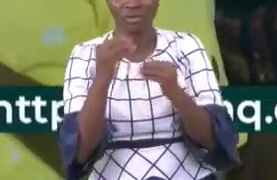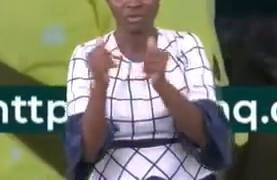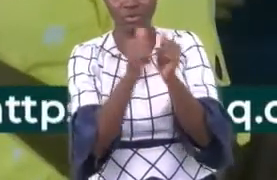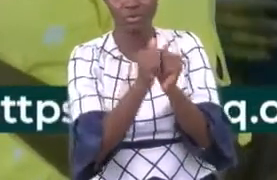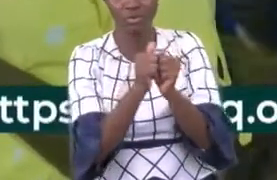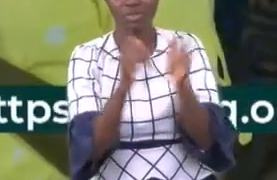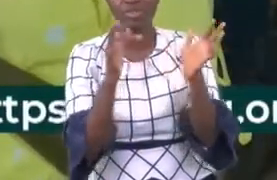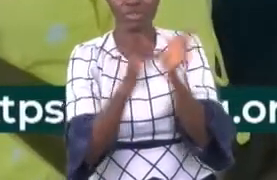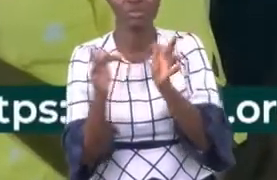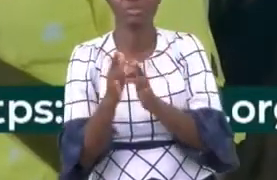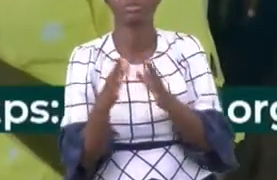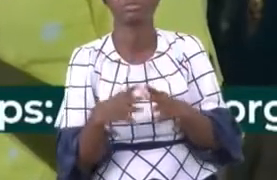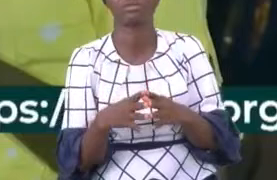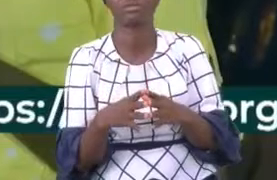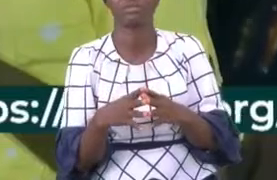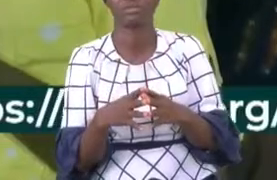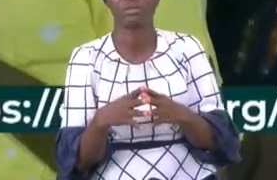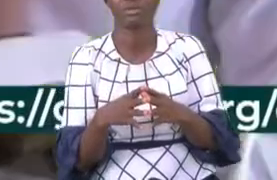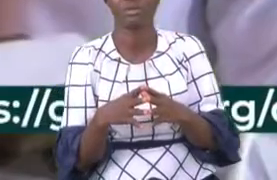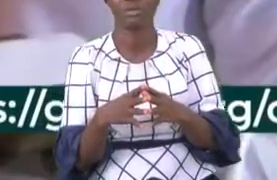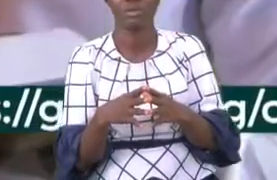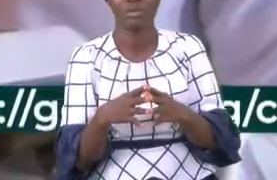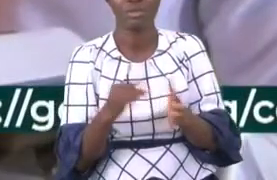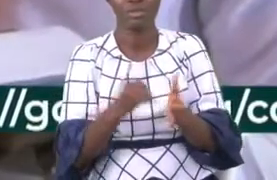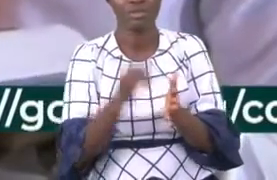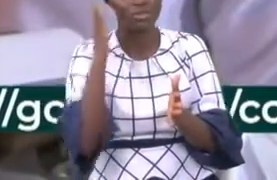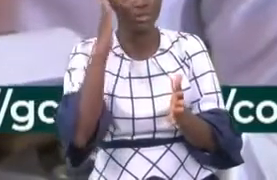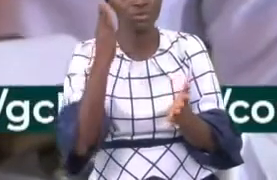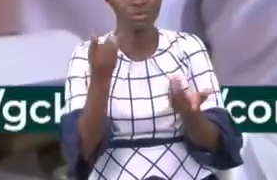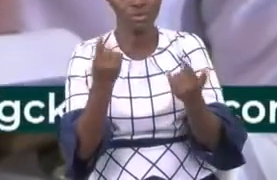p.m. at this Crusade ground,